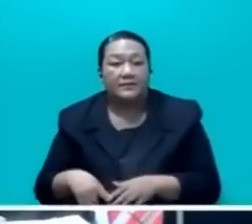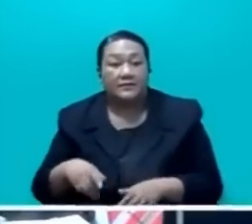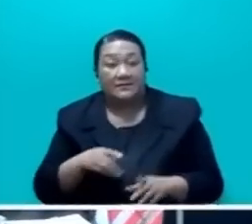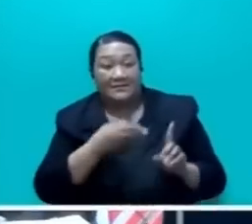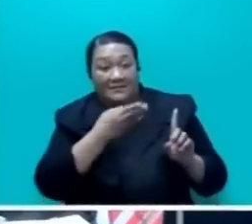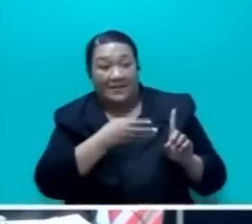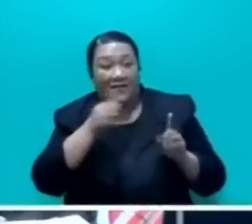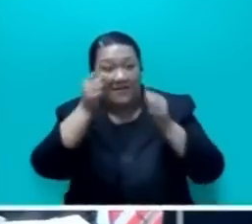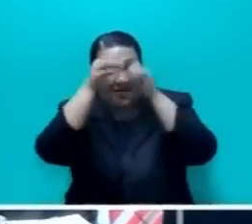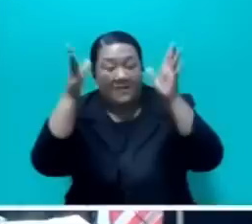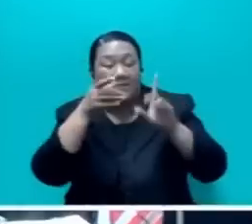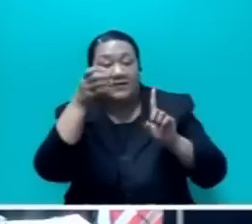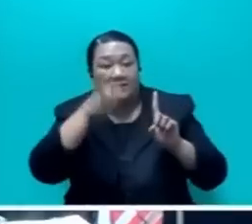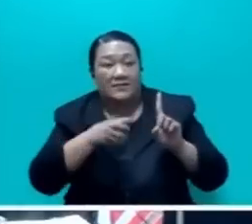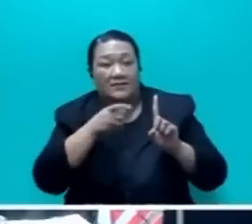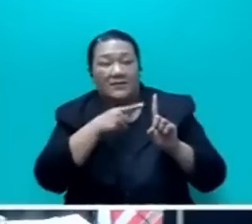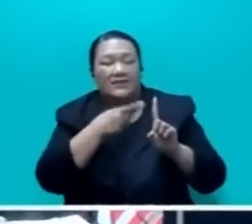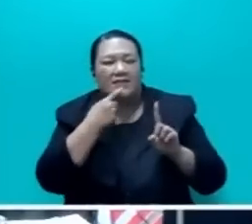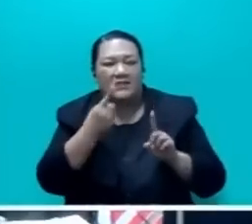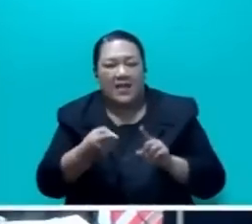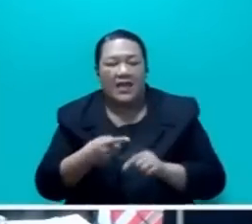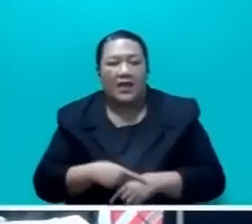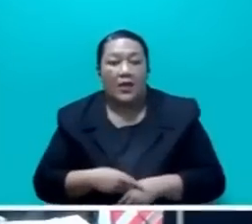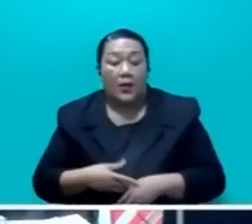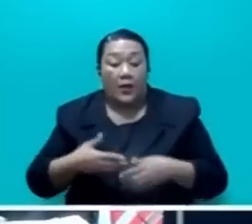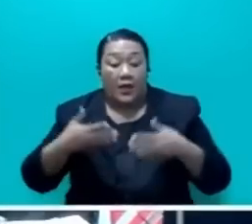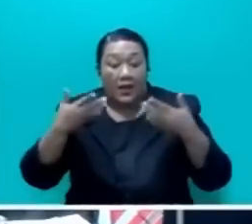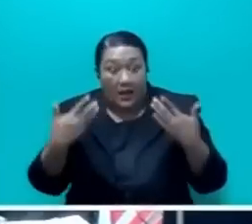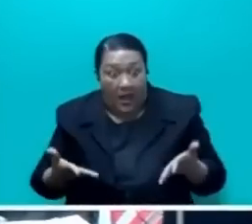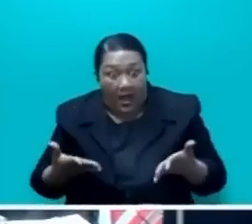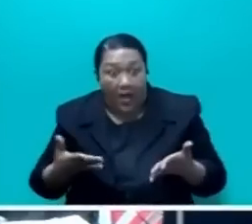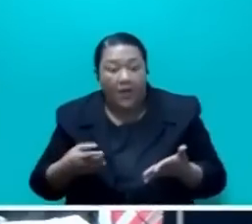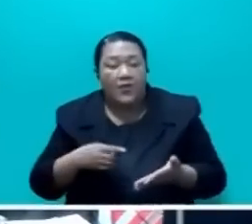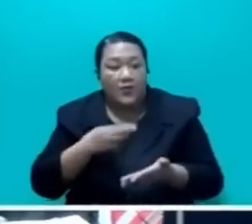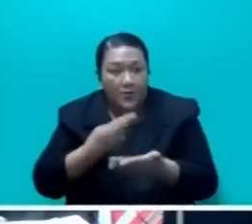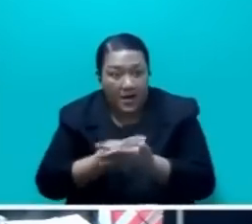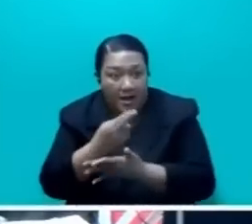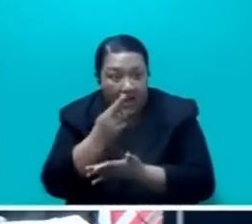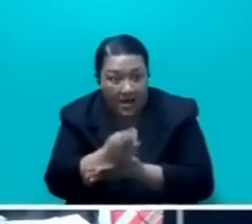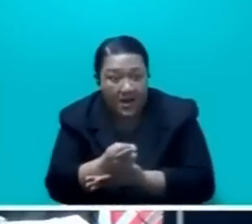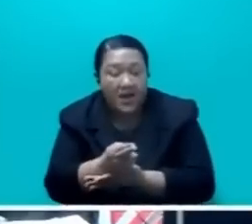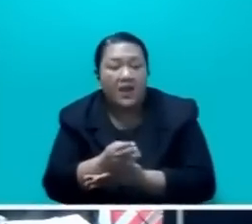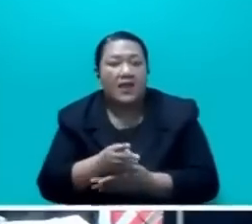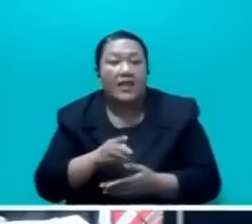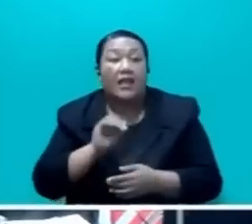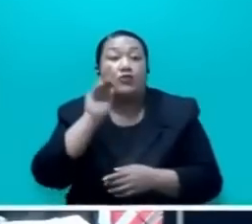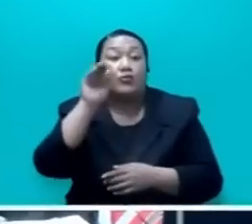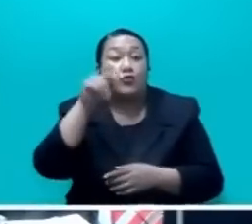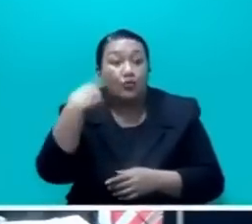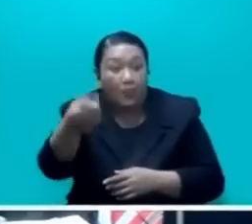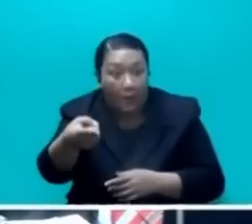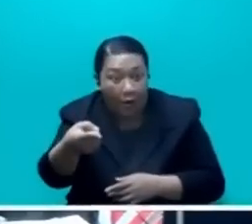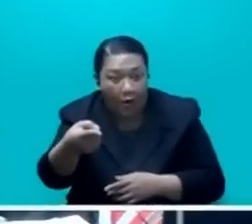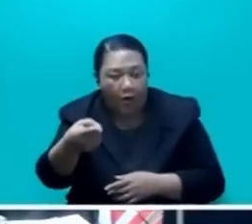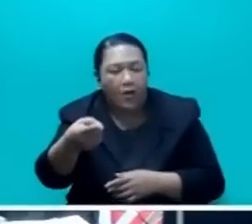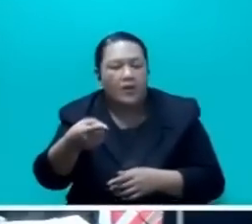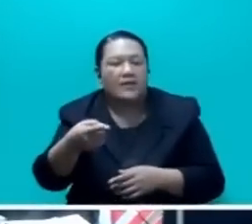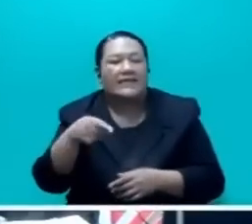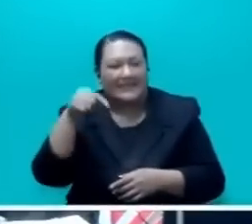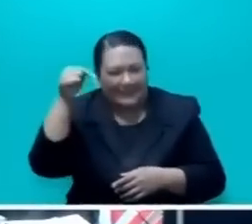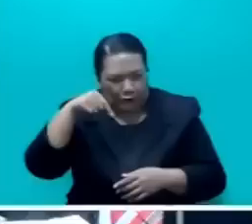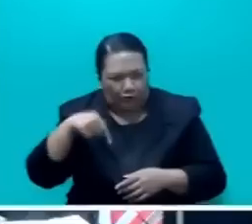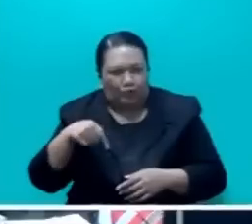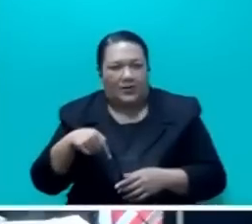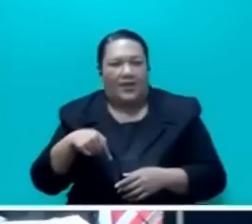now faced with the fact that tomorrow is today. We are confronted with the fierce urgency of now in